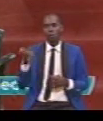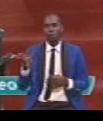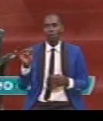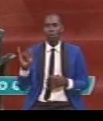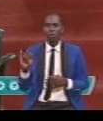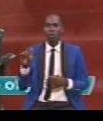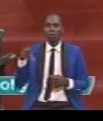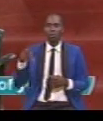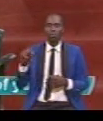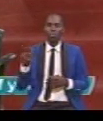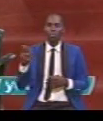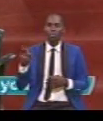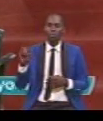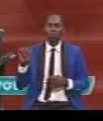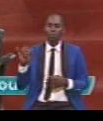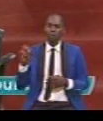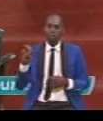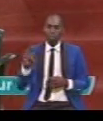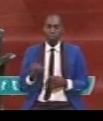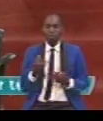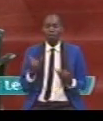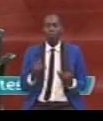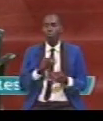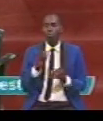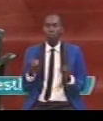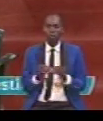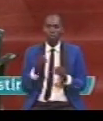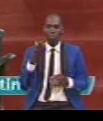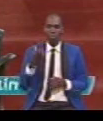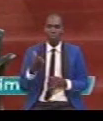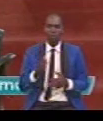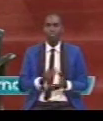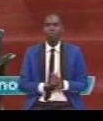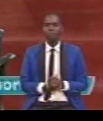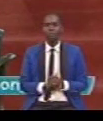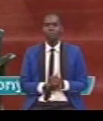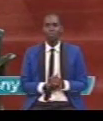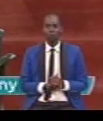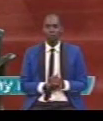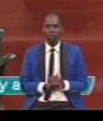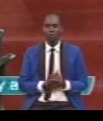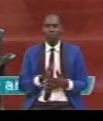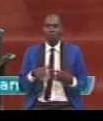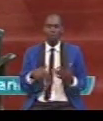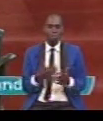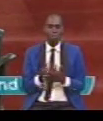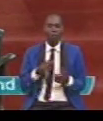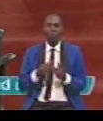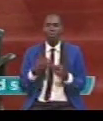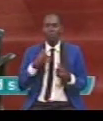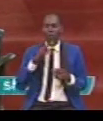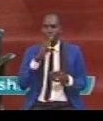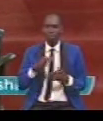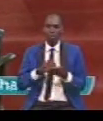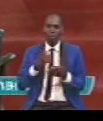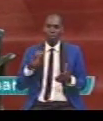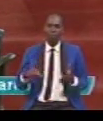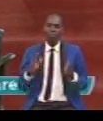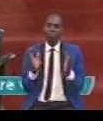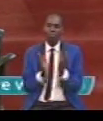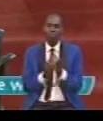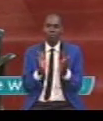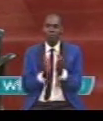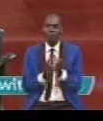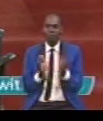That was, now it's no longer there. Neuropathy has been neutralized by the power of God. Jam your hands together for